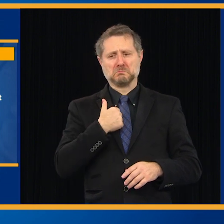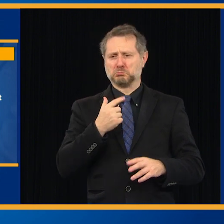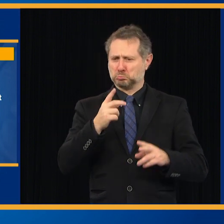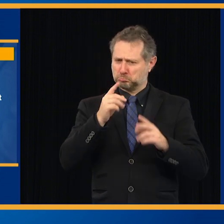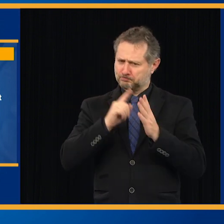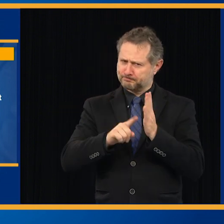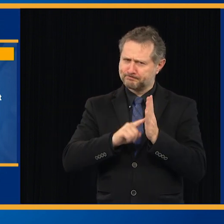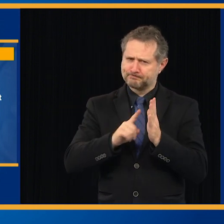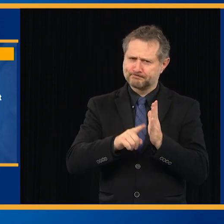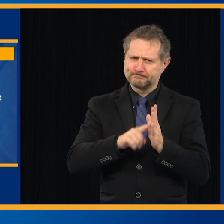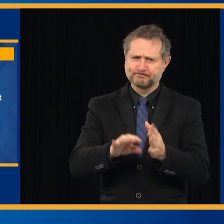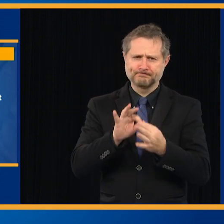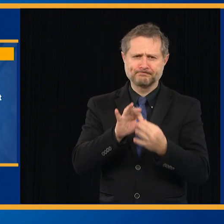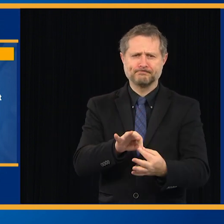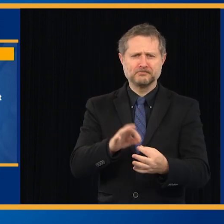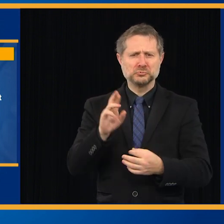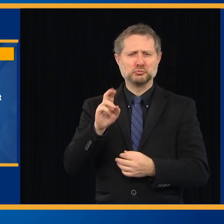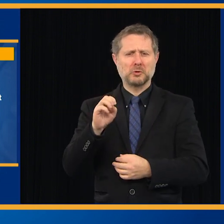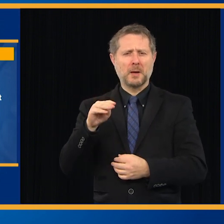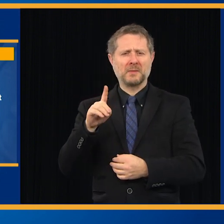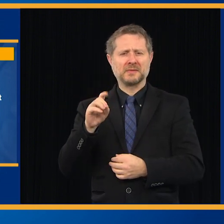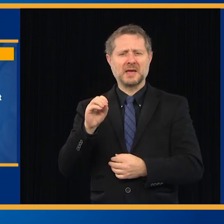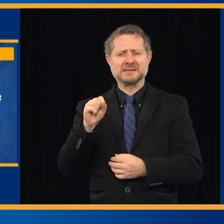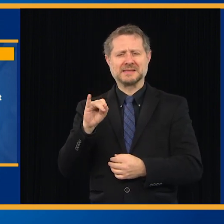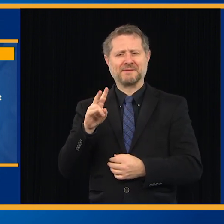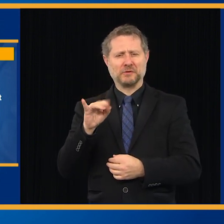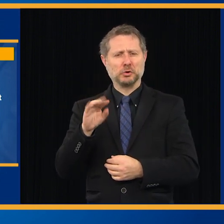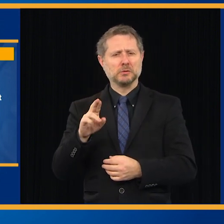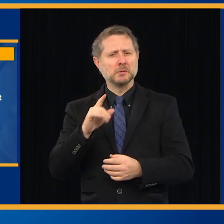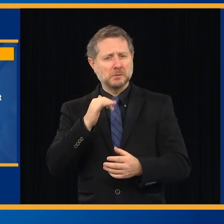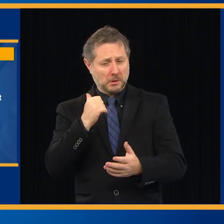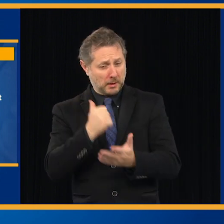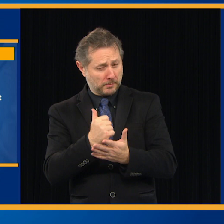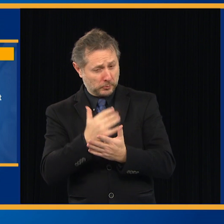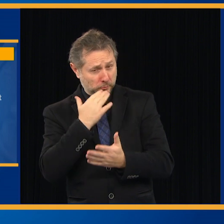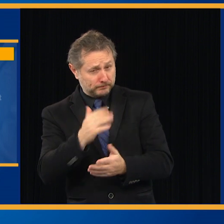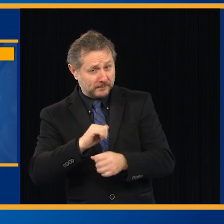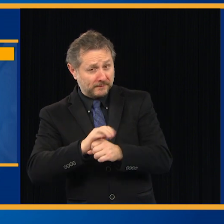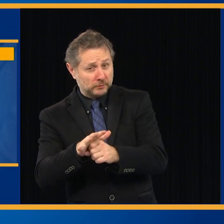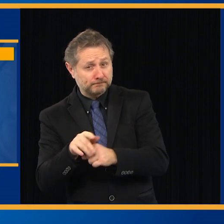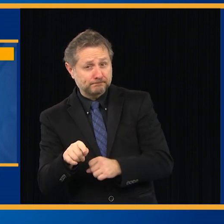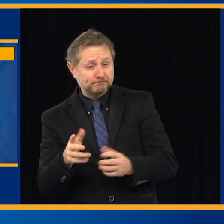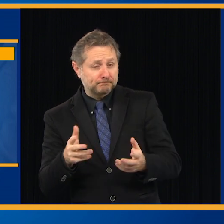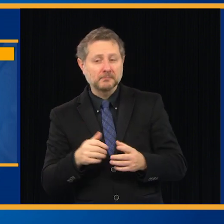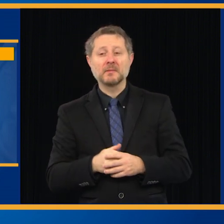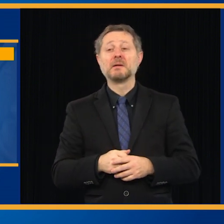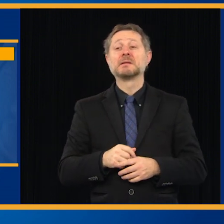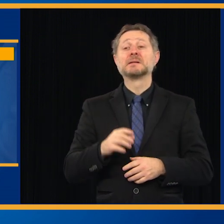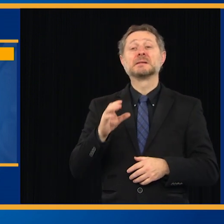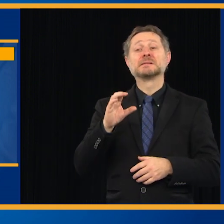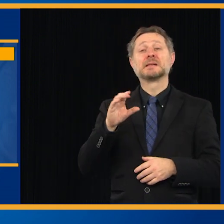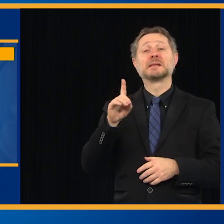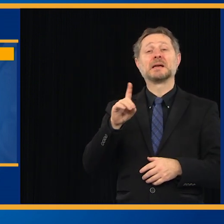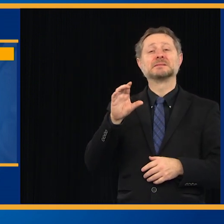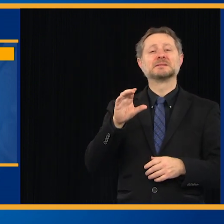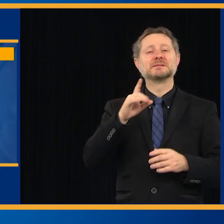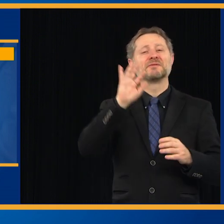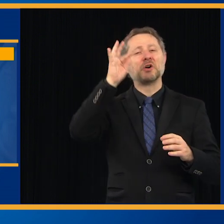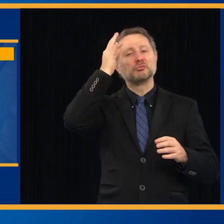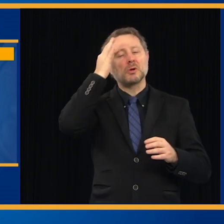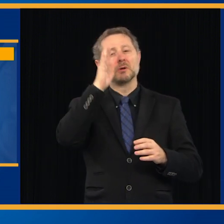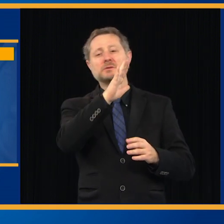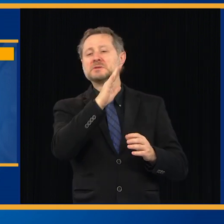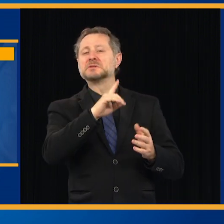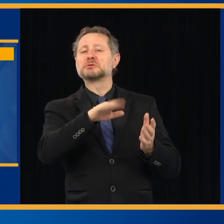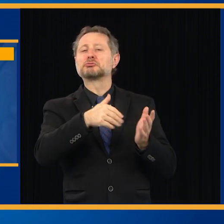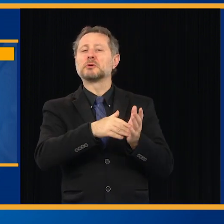for a treatment for this virus. So the CDC has started tests